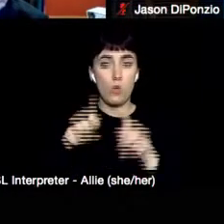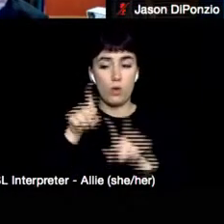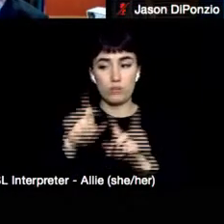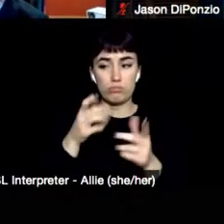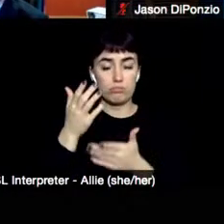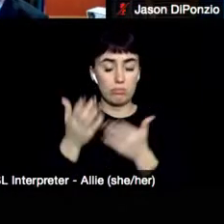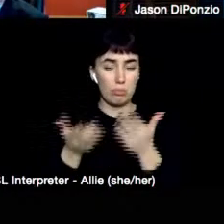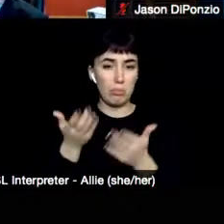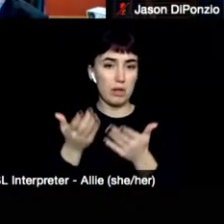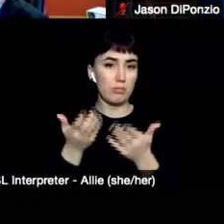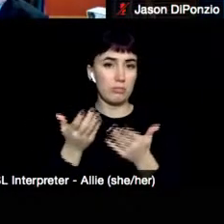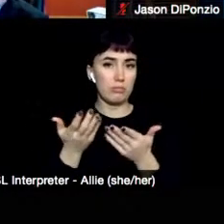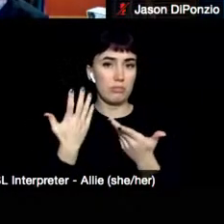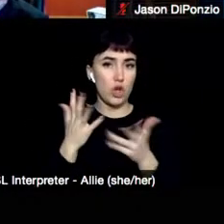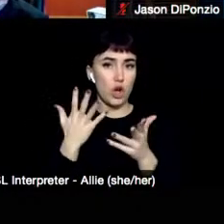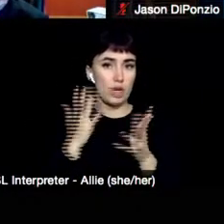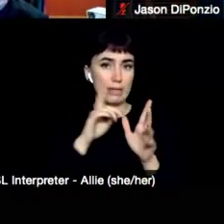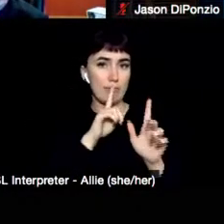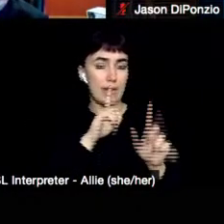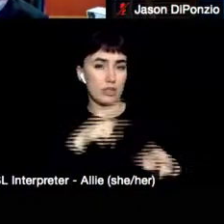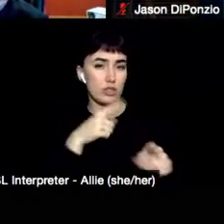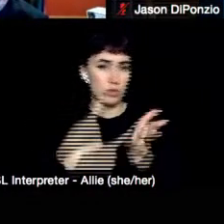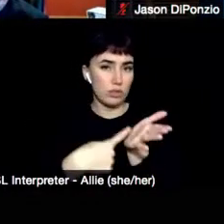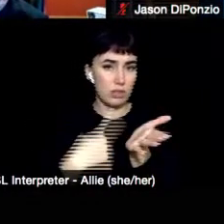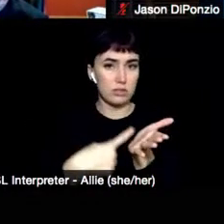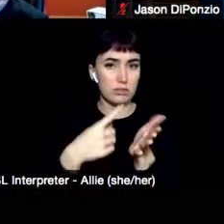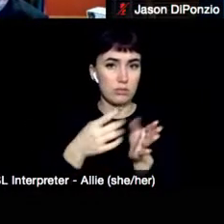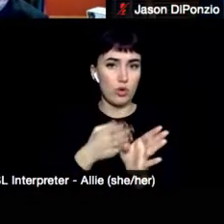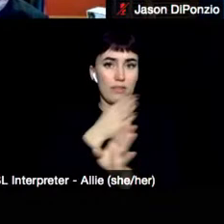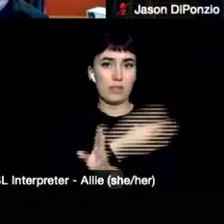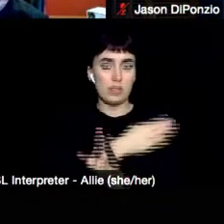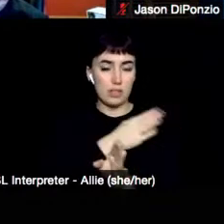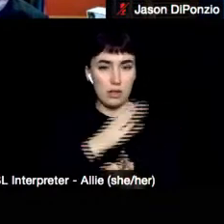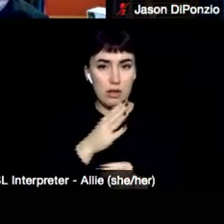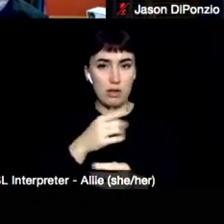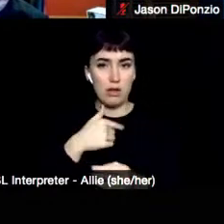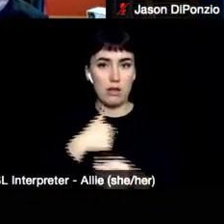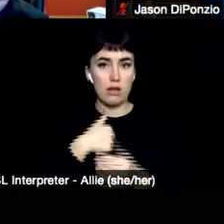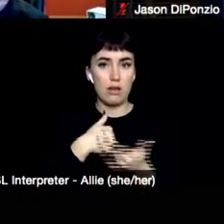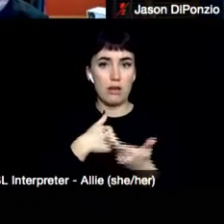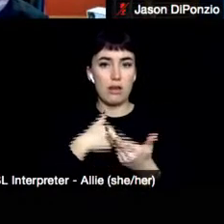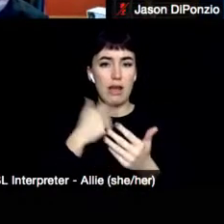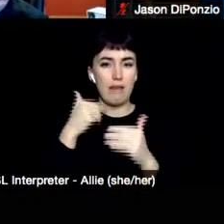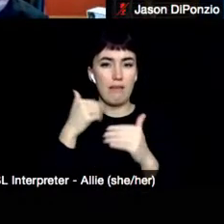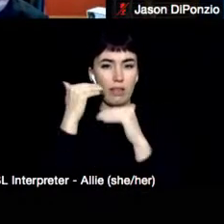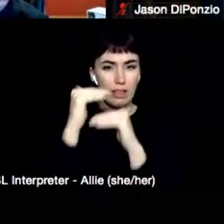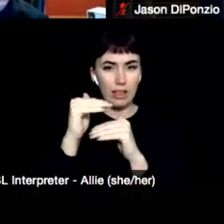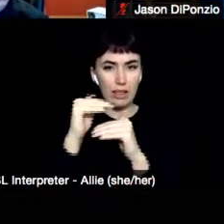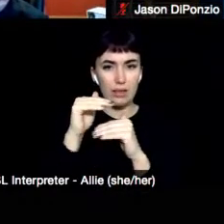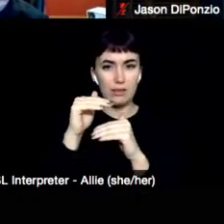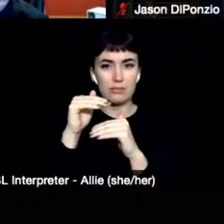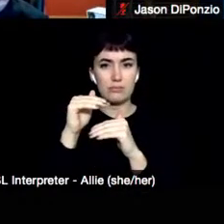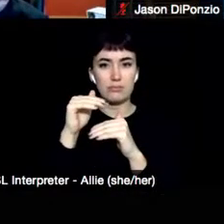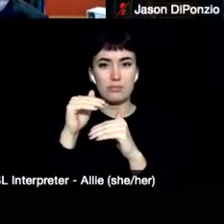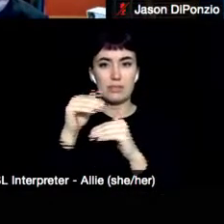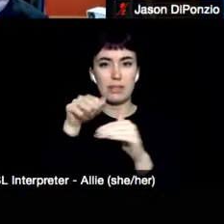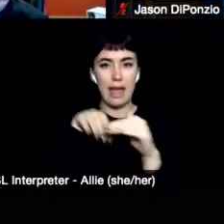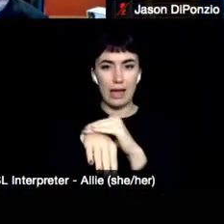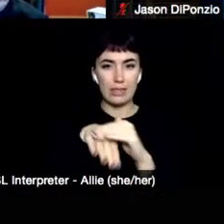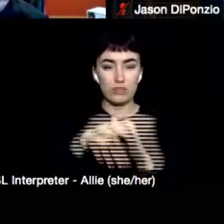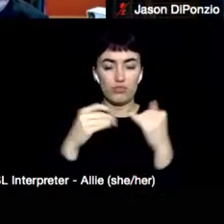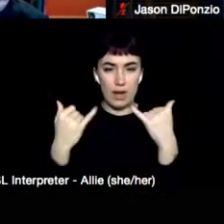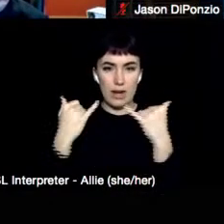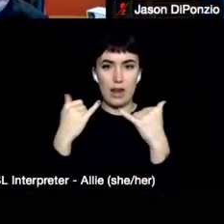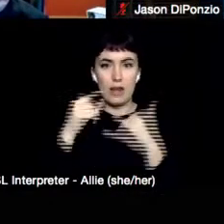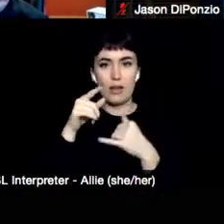been handled or discussed just previously. I have very limited device access here